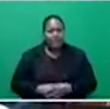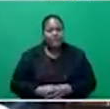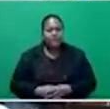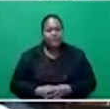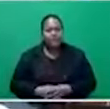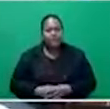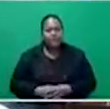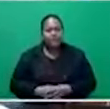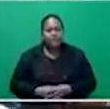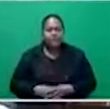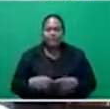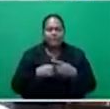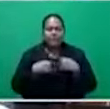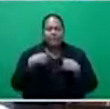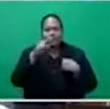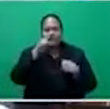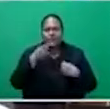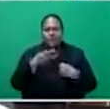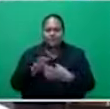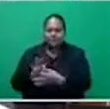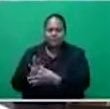Mr. Speaker, sir, we cannot have disconnectivity.